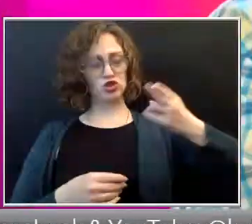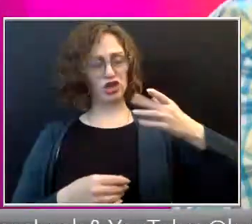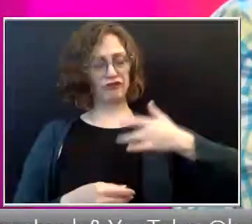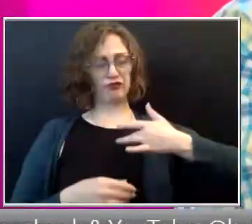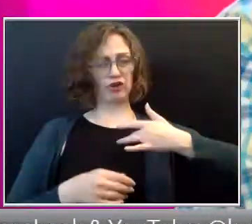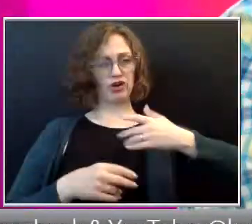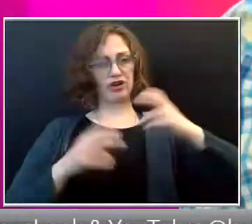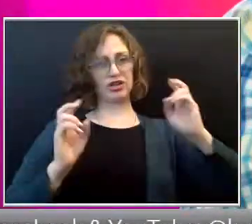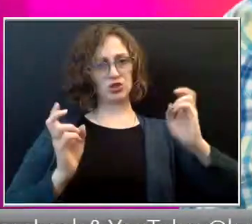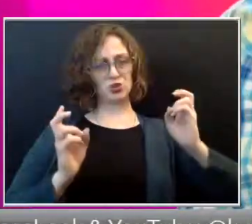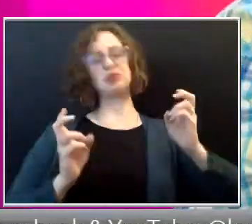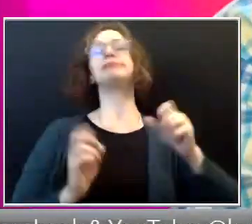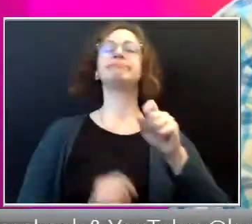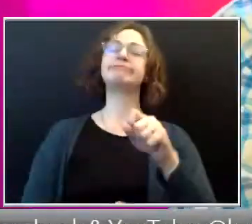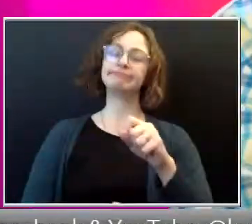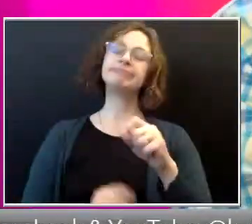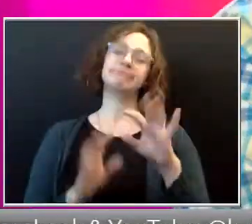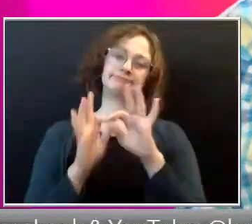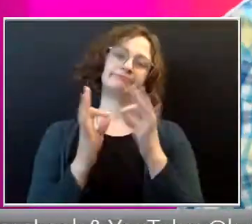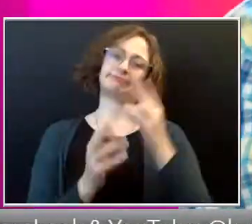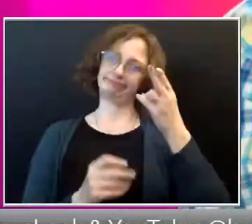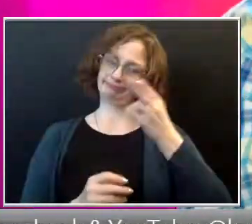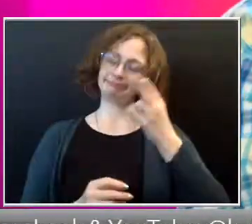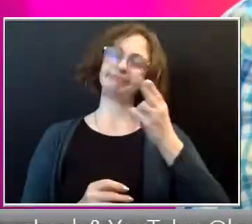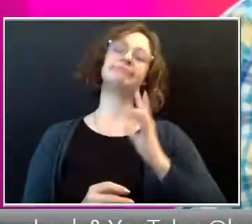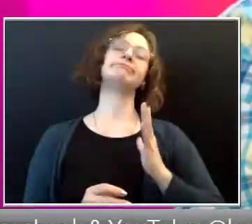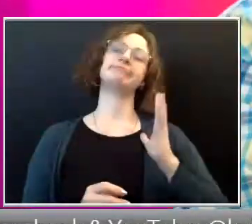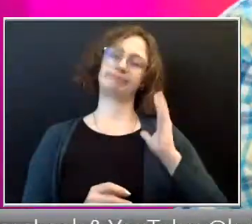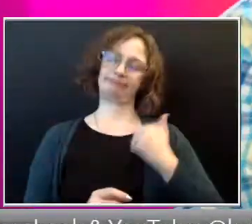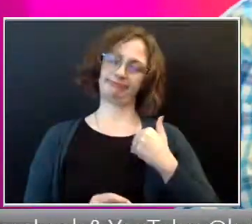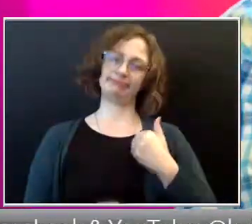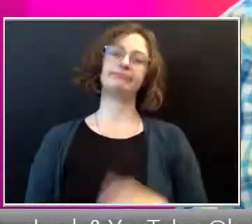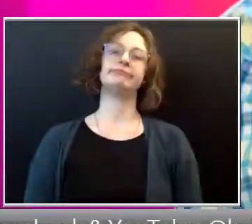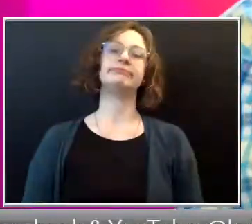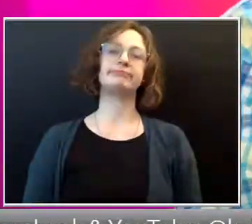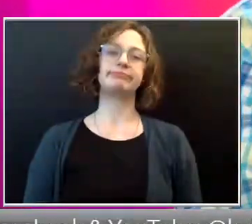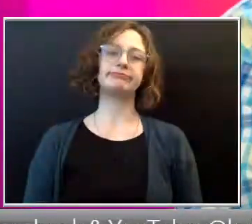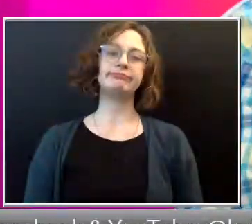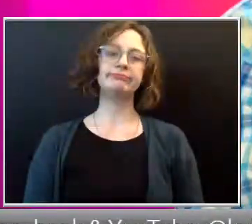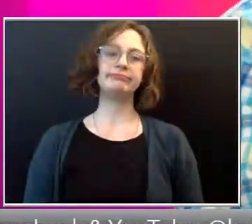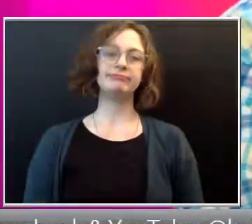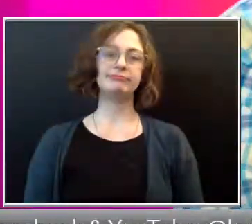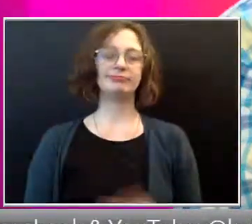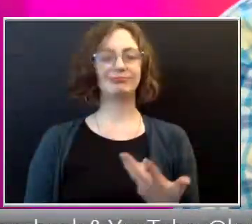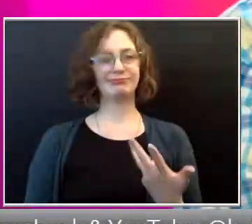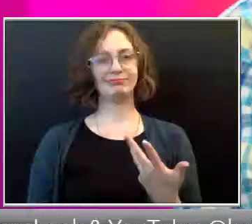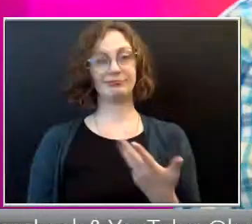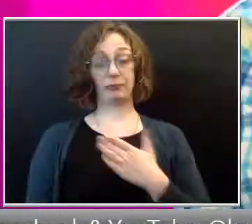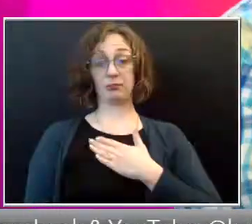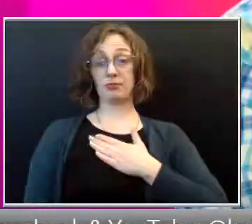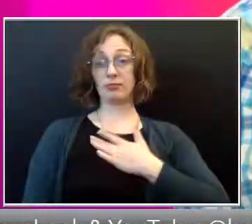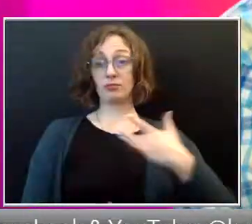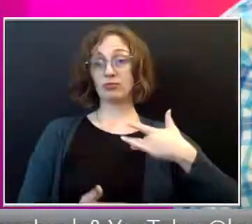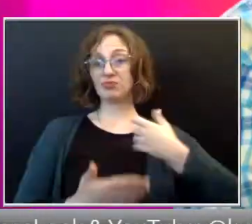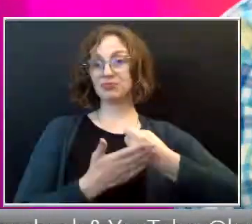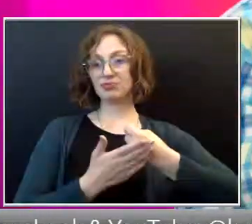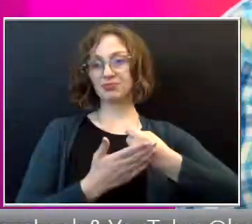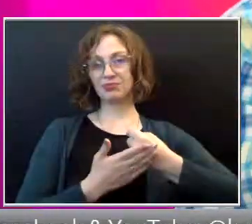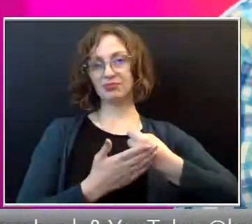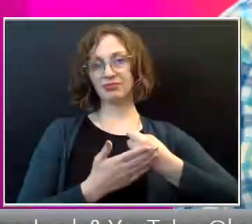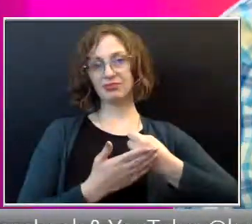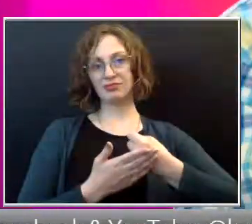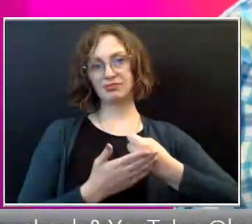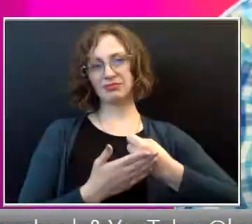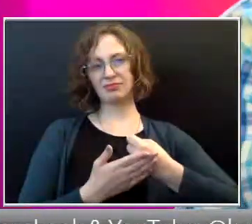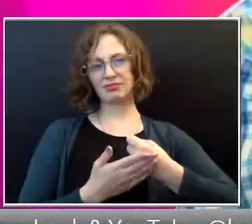a family history of heart issues, but the particular heart attack that I had was a SCAD,